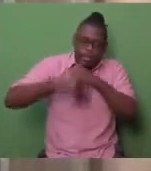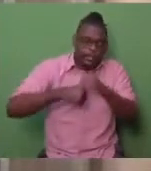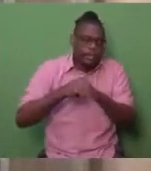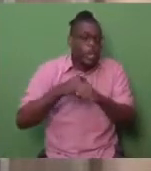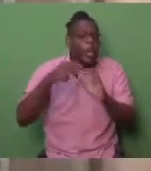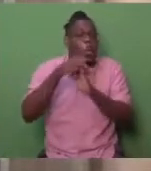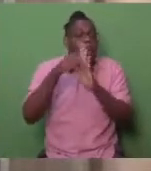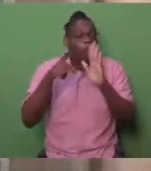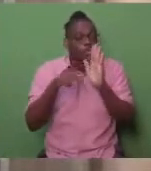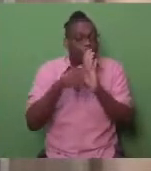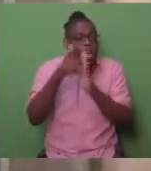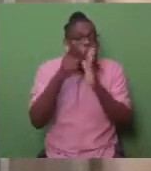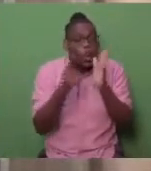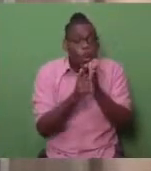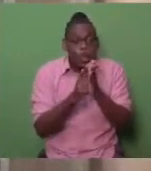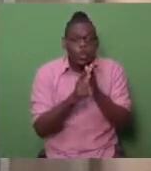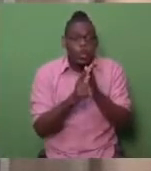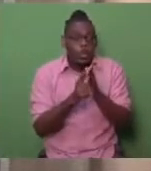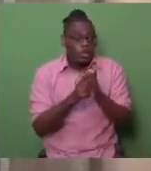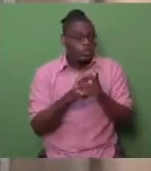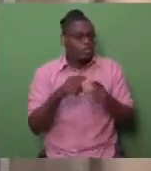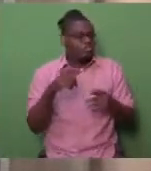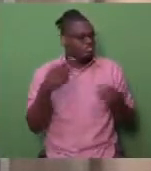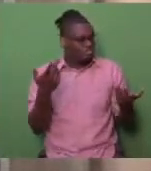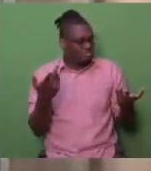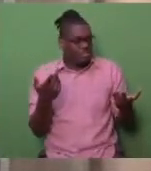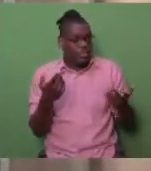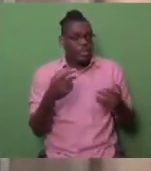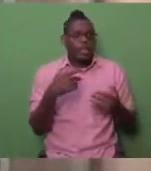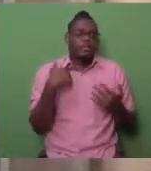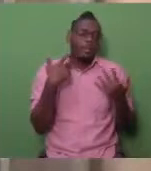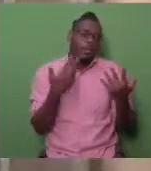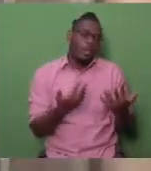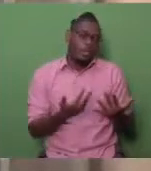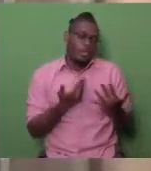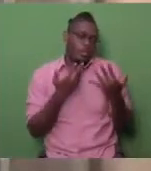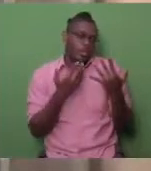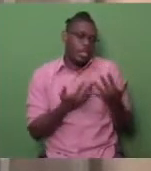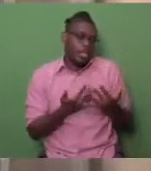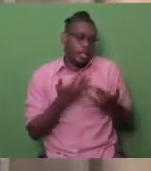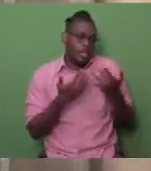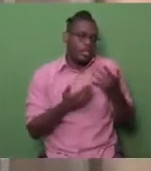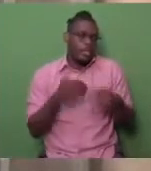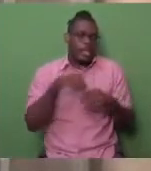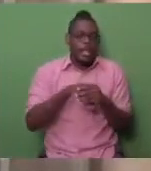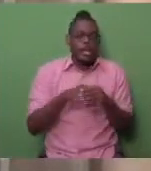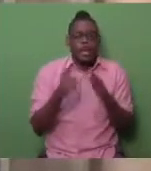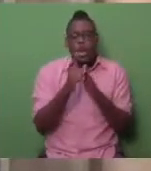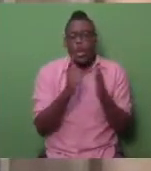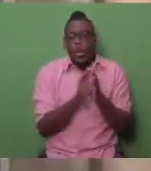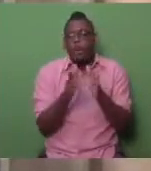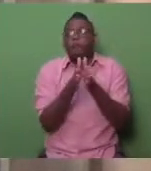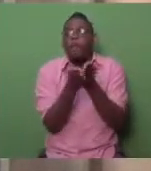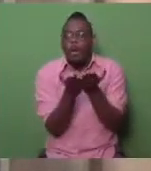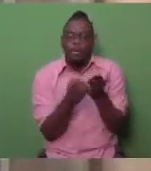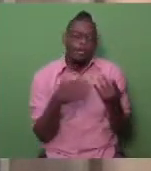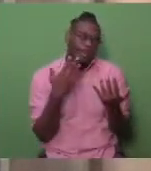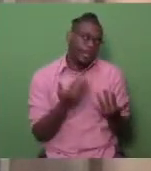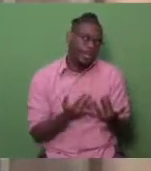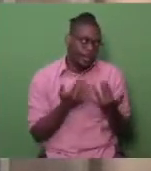government demitted office, we had introduced and passed this act, which aimed to increase integrity, transparency, and